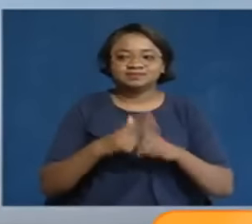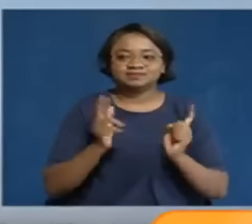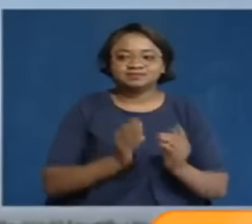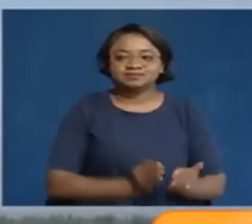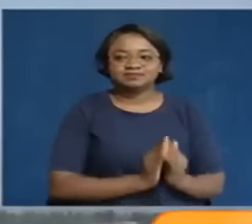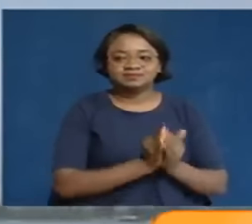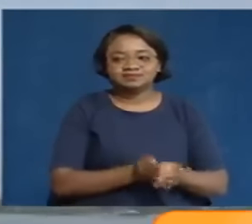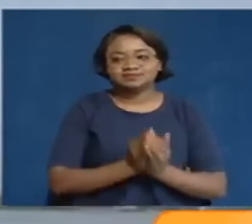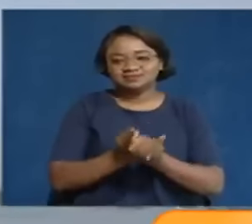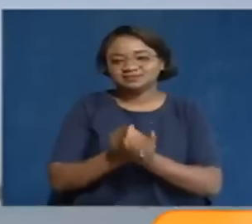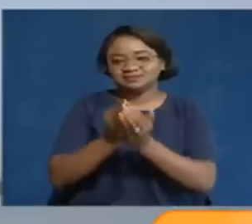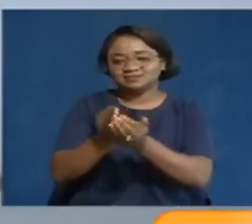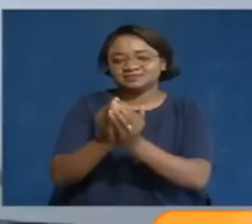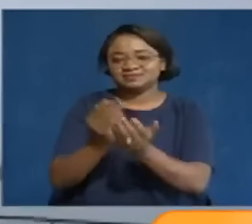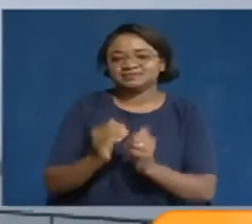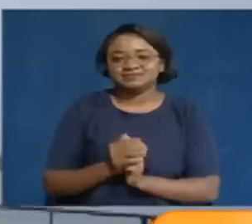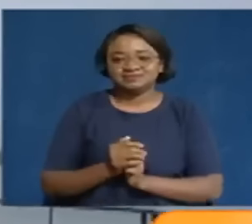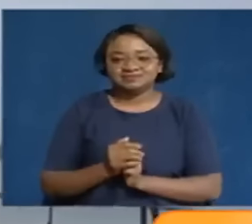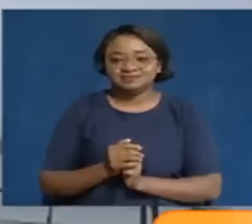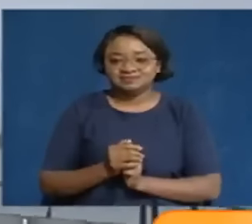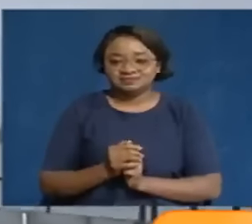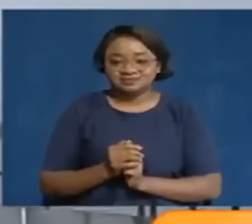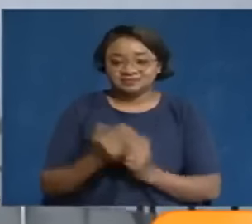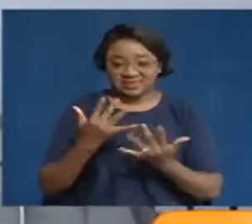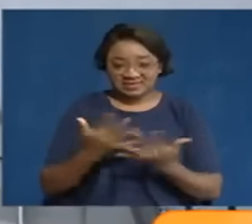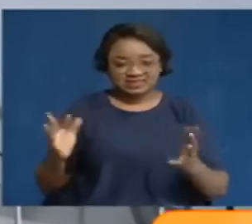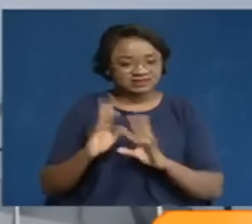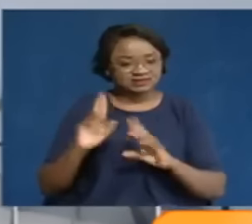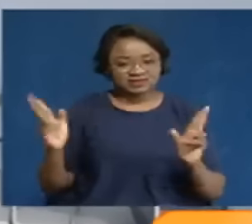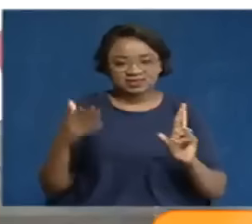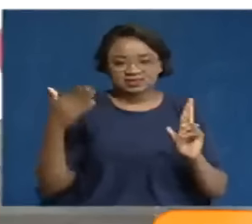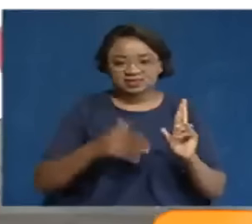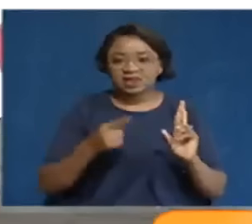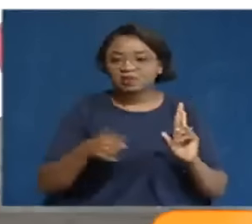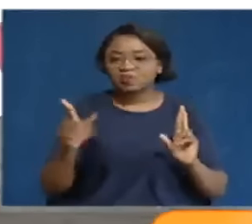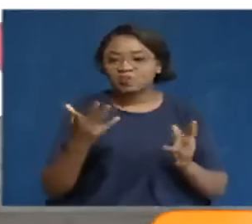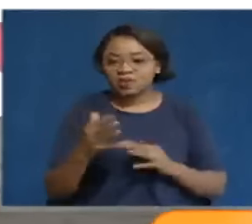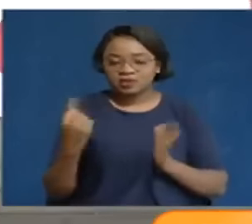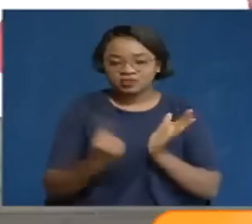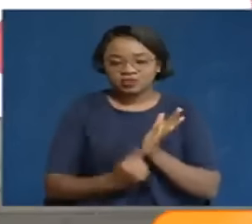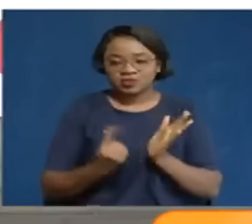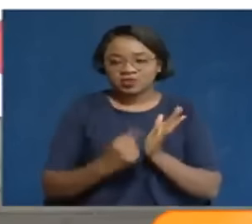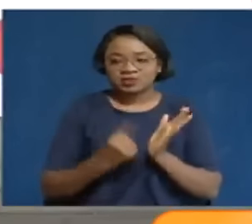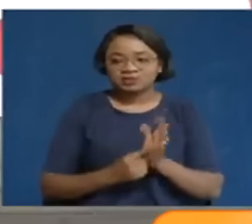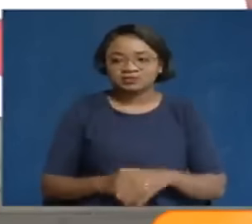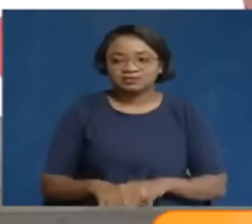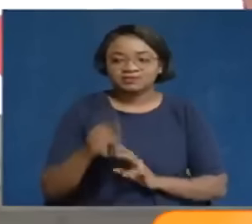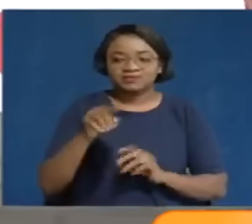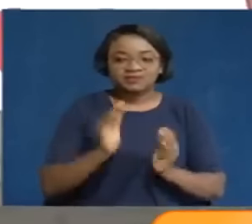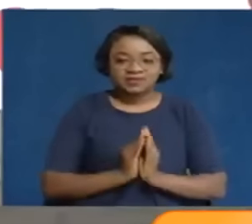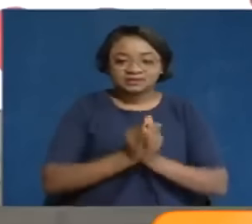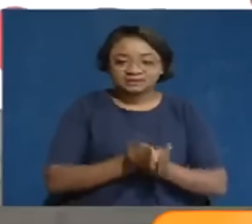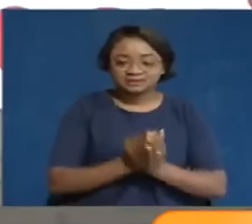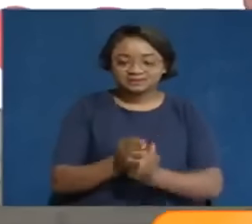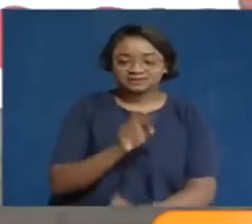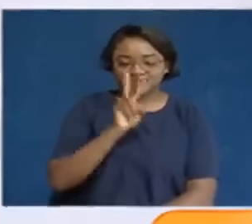with a consignment of steel destined for Uganda. The 2.4 billion shillings ship was built at the Kenya